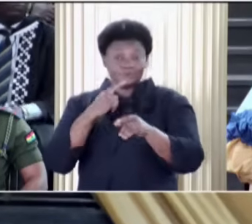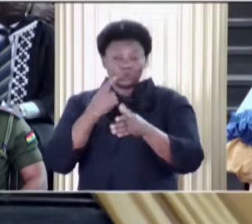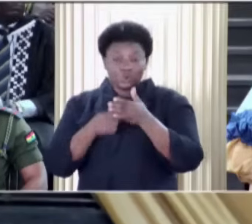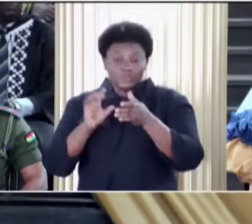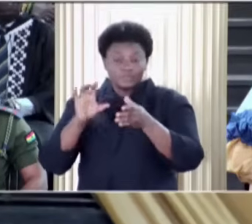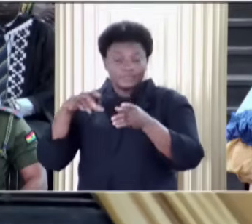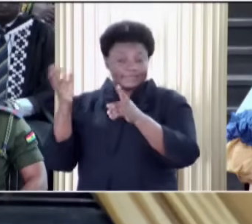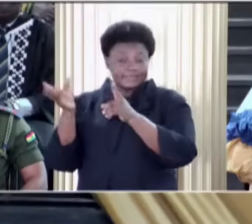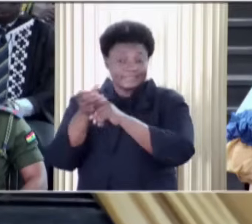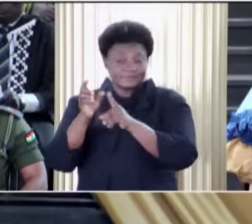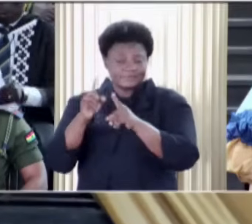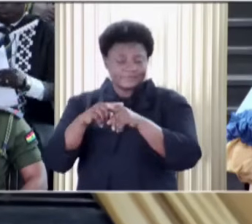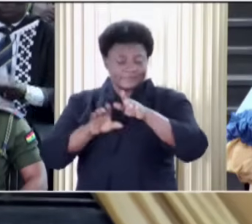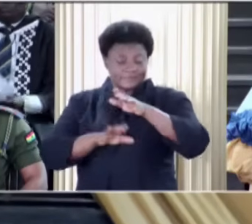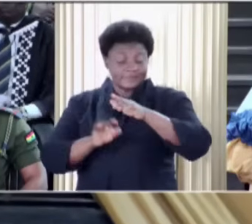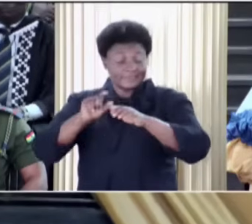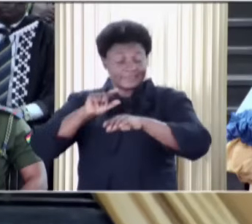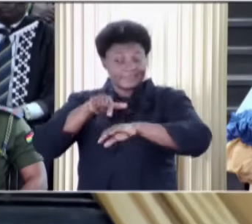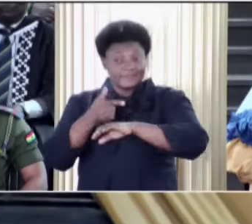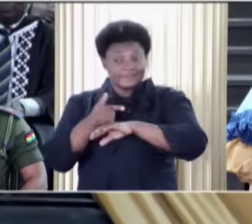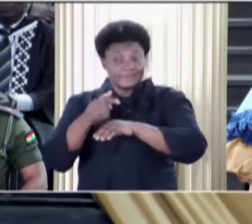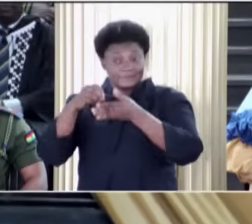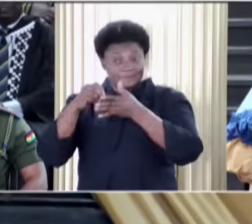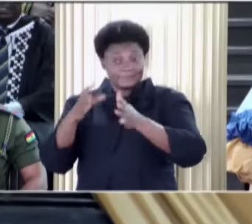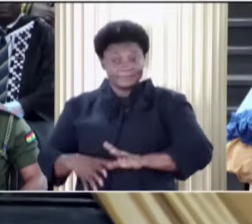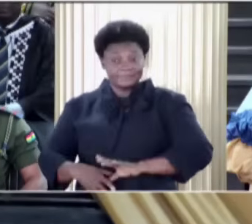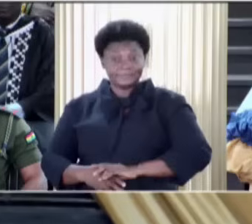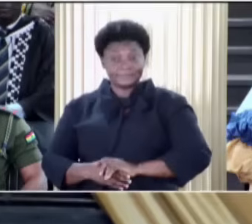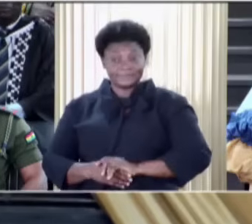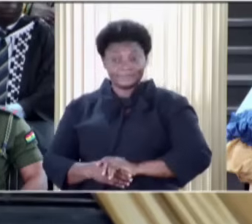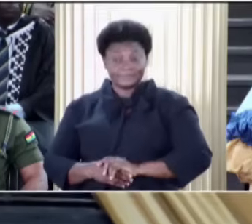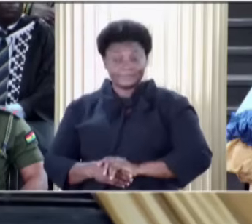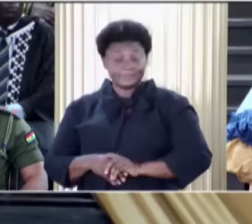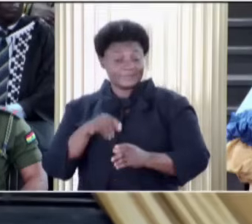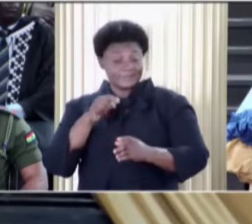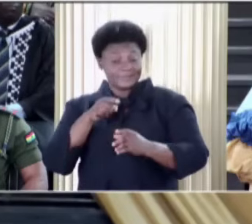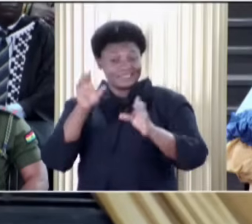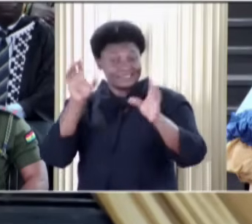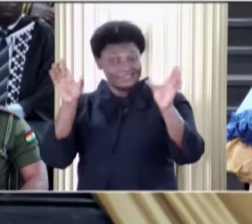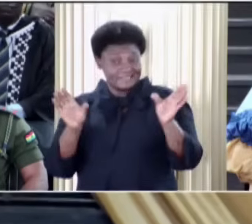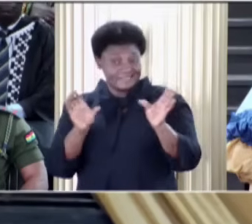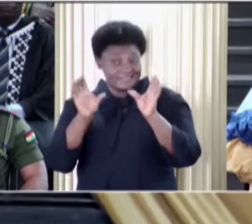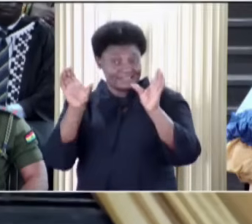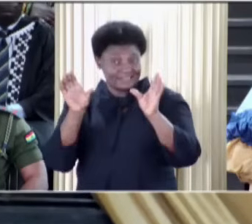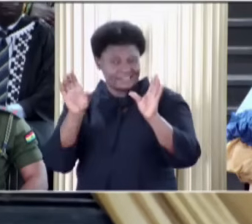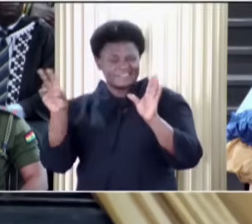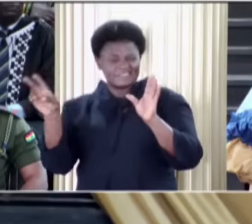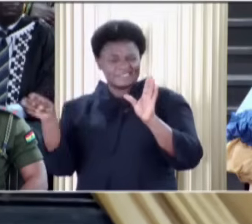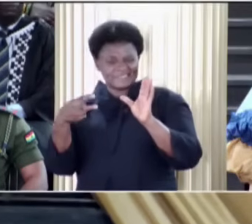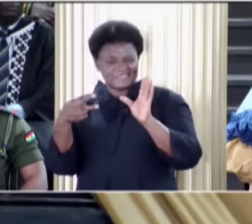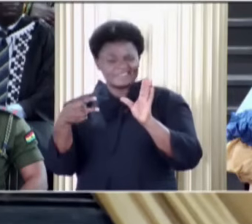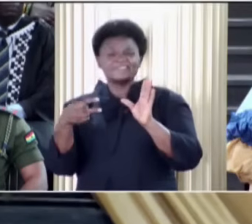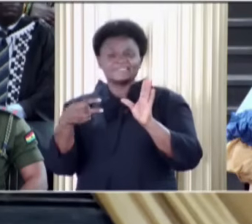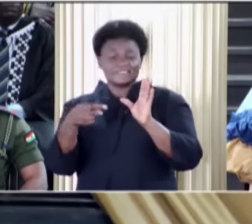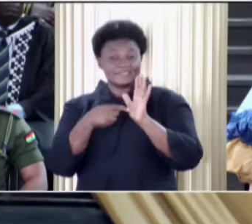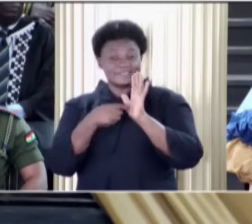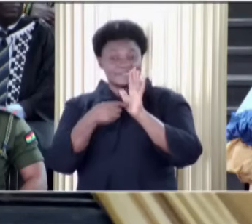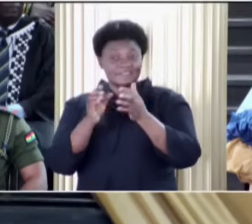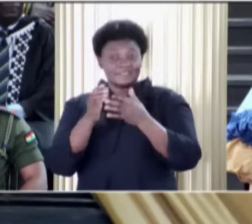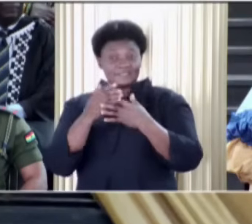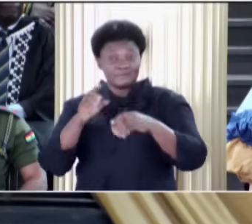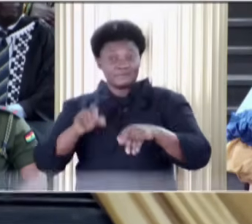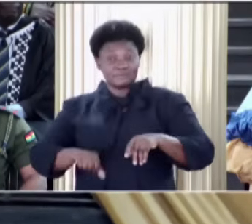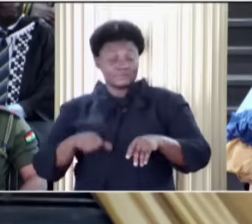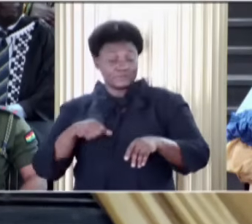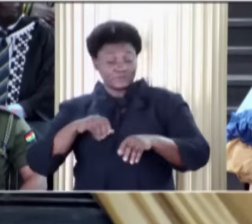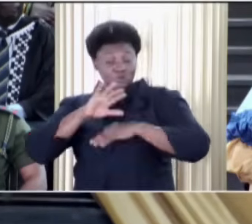our graduating students. This ceremony reflects the shared pride of the entire